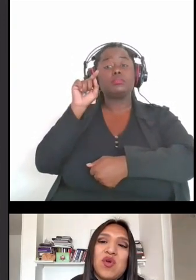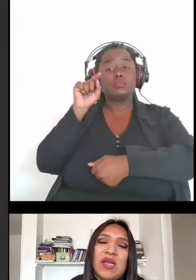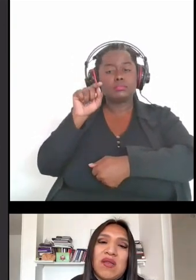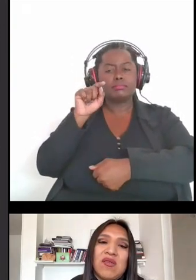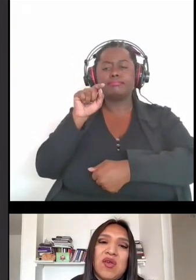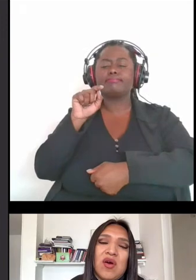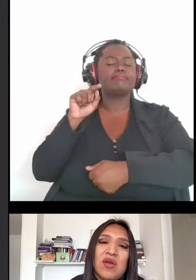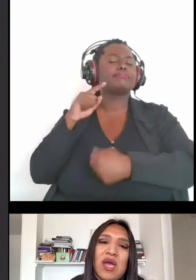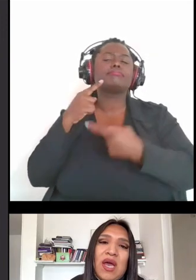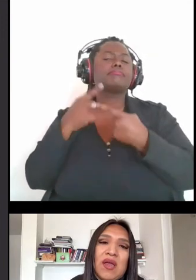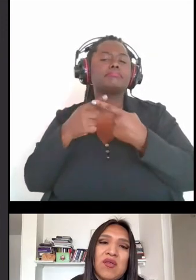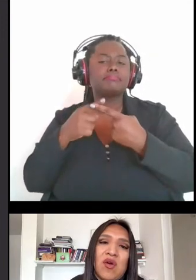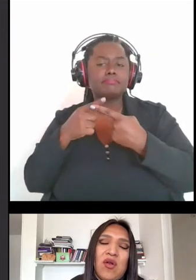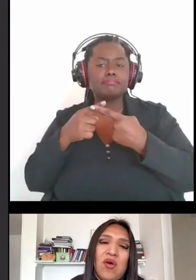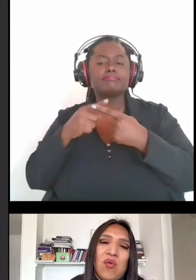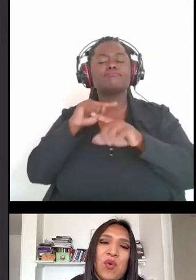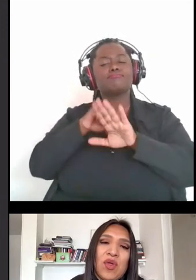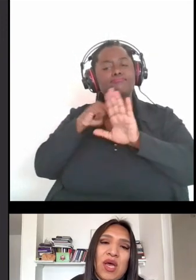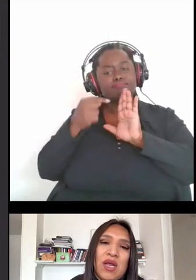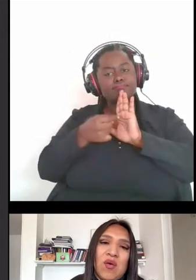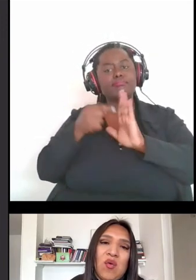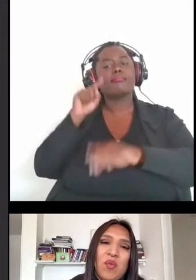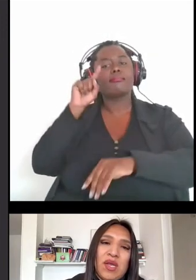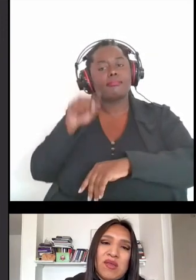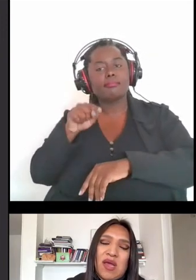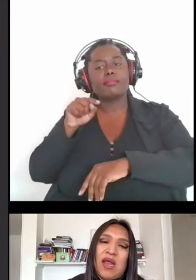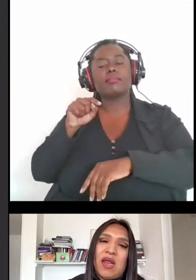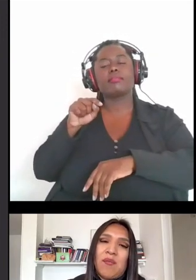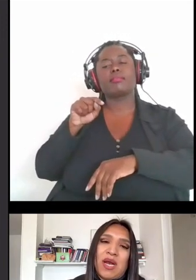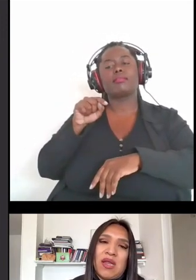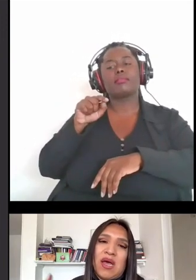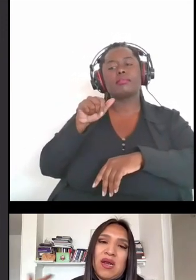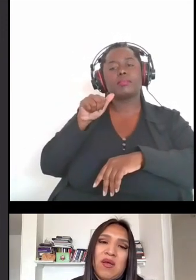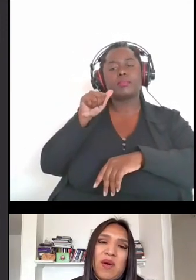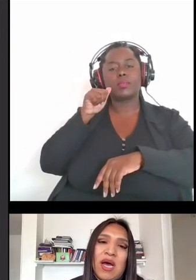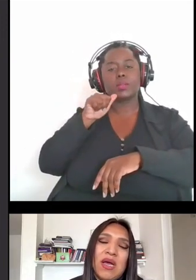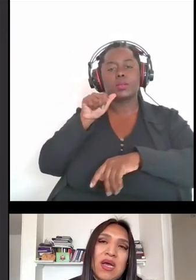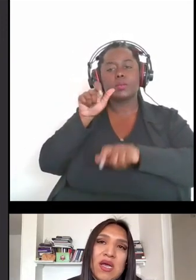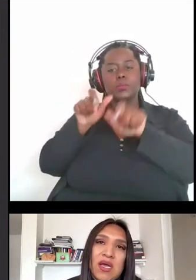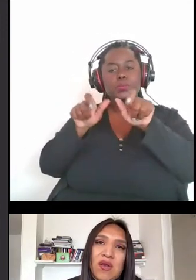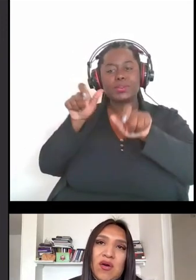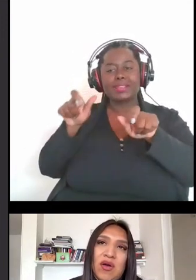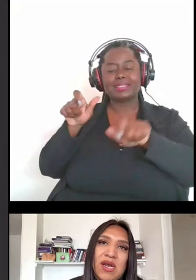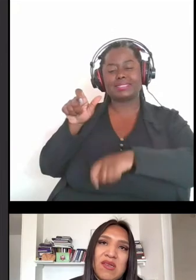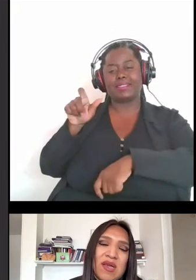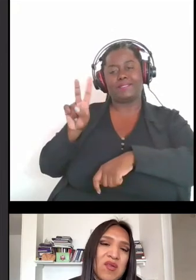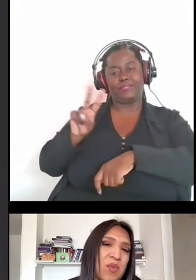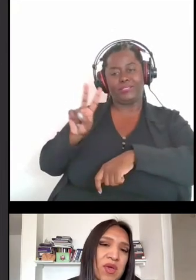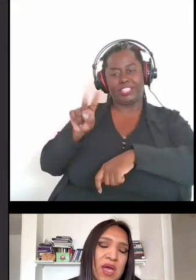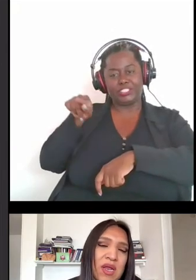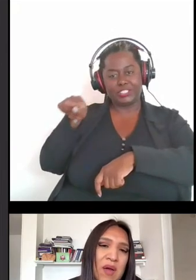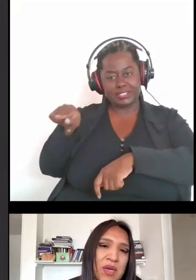this has to do with the virgins that were used